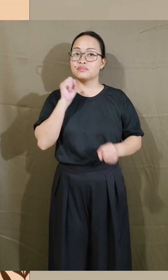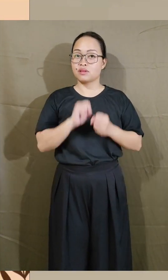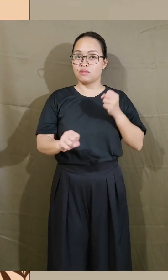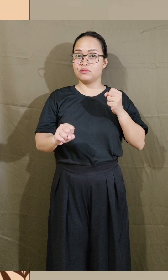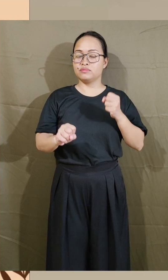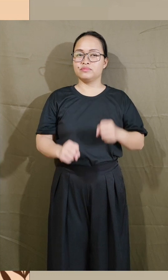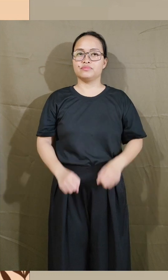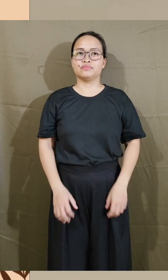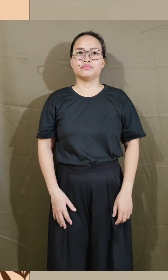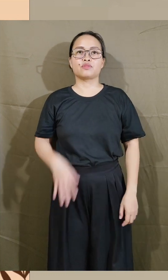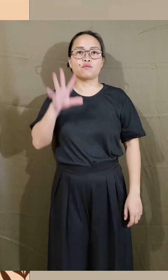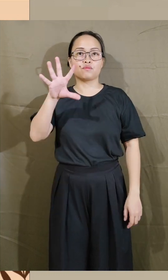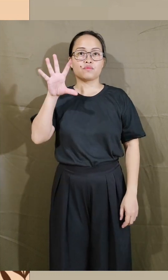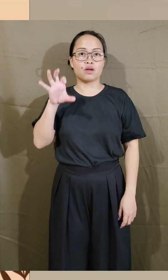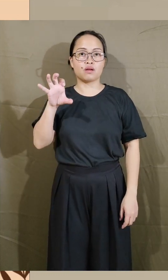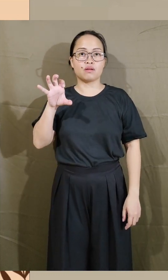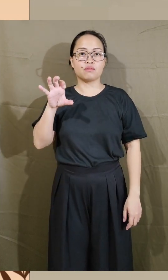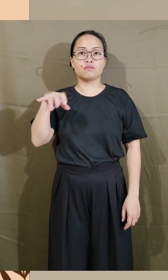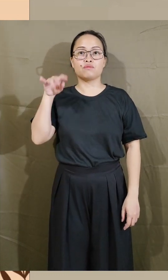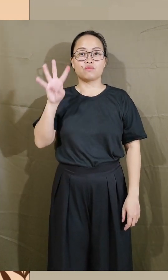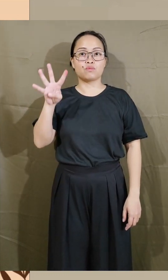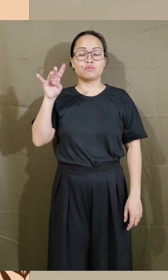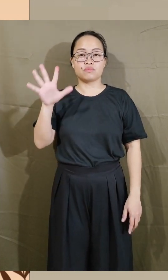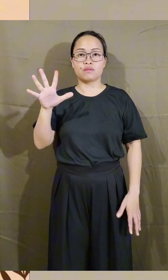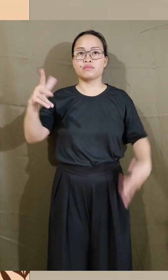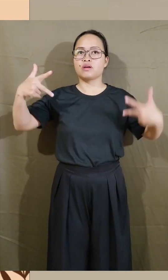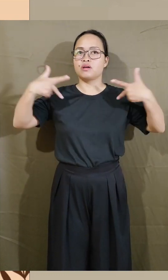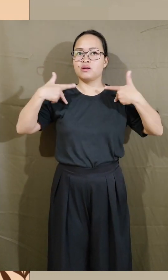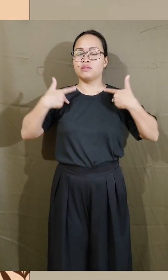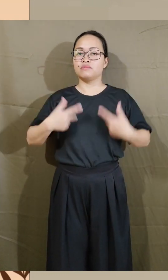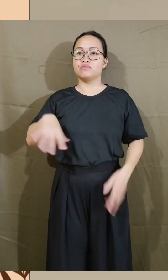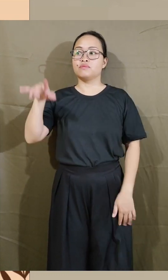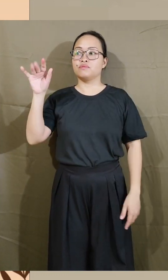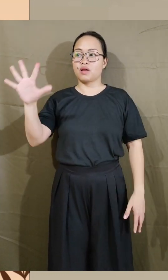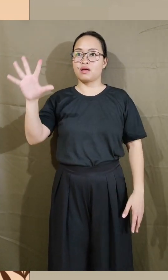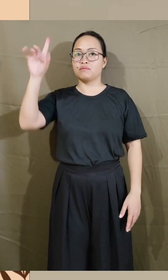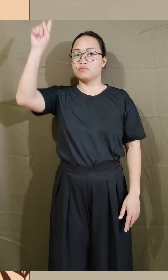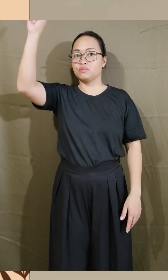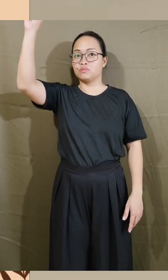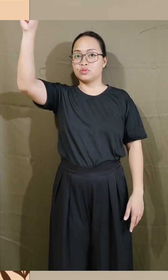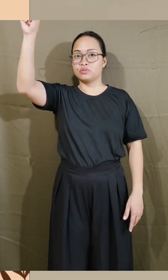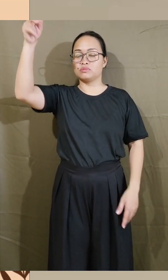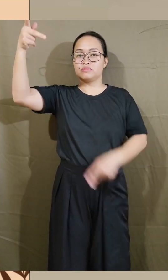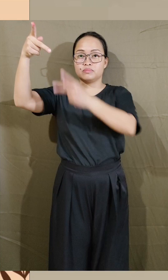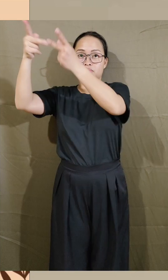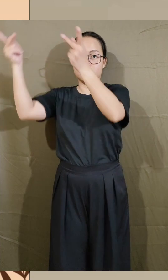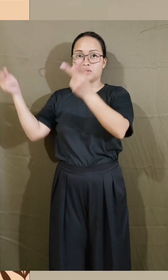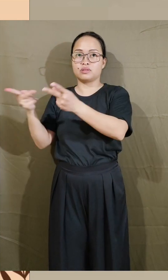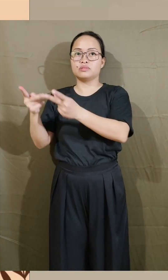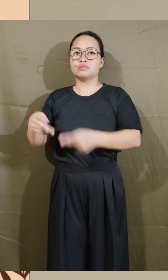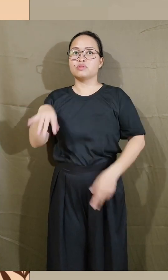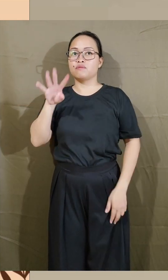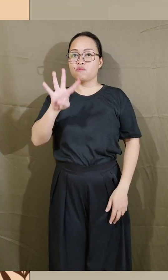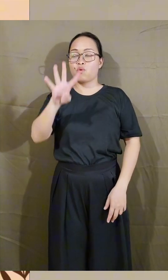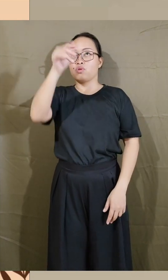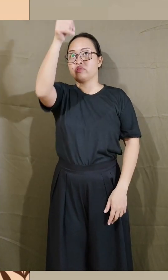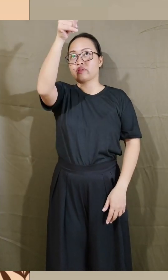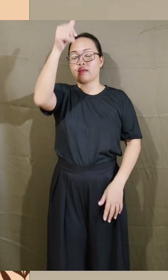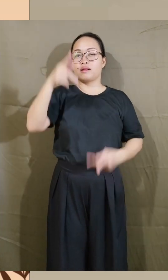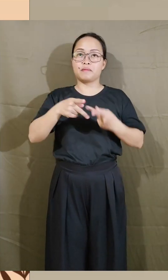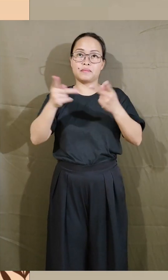So 545 has 5 ones, 4 tens, and 5